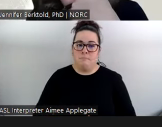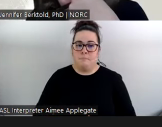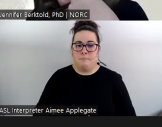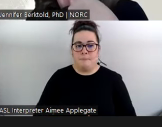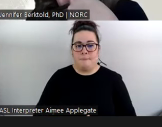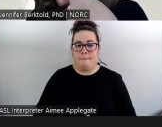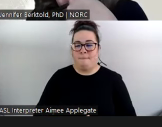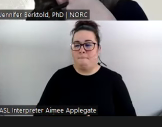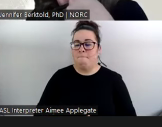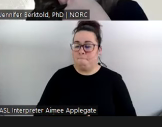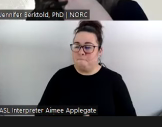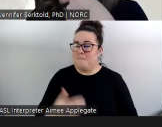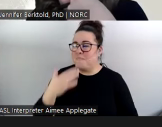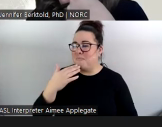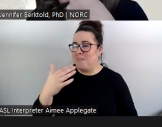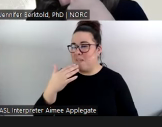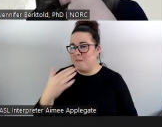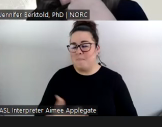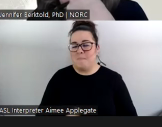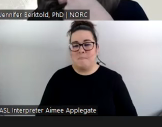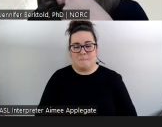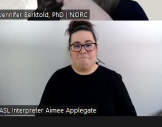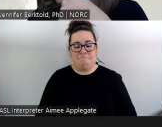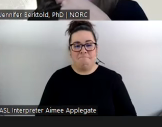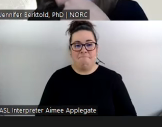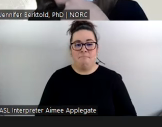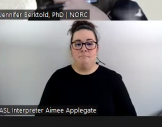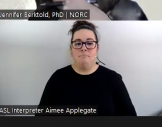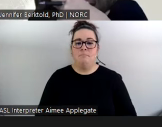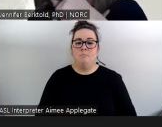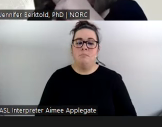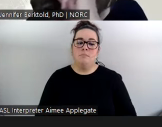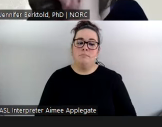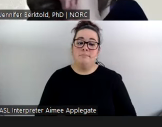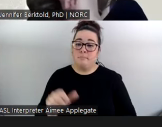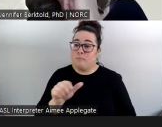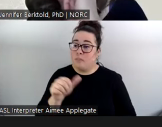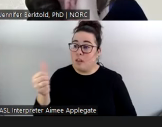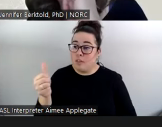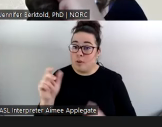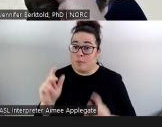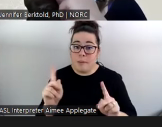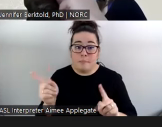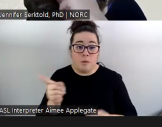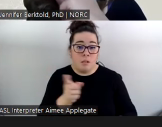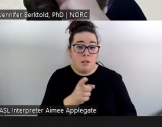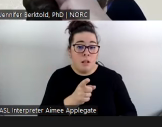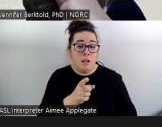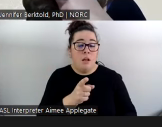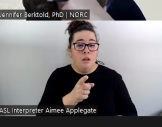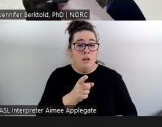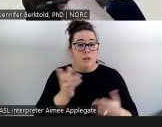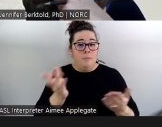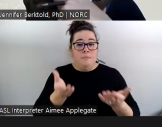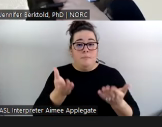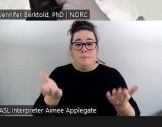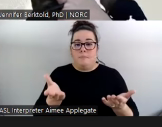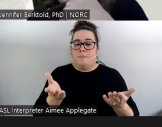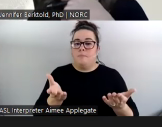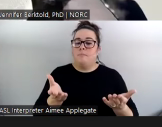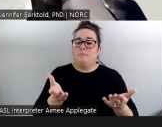That's great. Yeah, thank you for that feedback. That's great. How have other folks on the for folks on the call, has